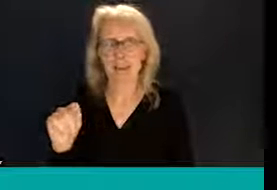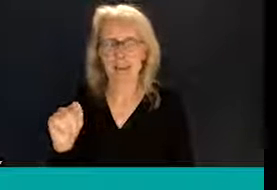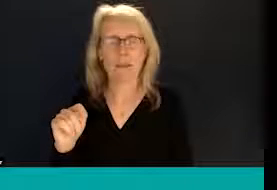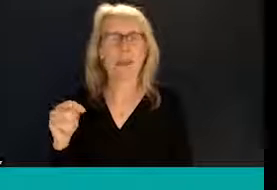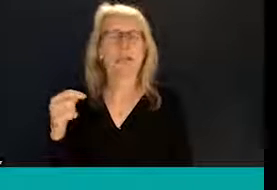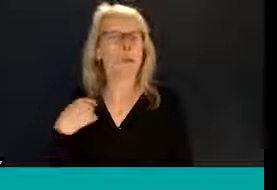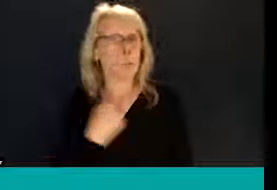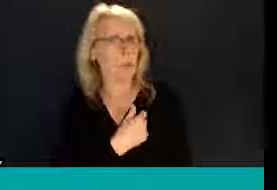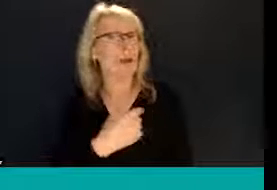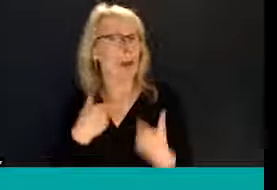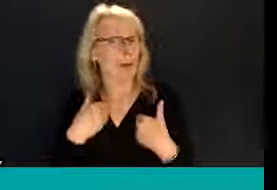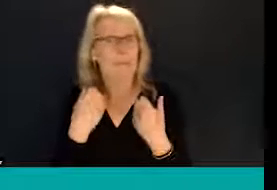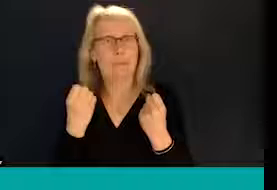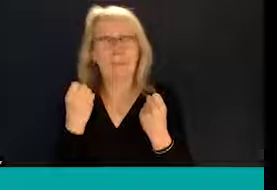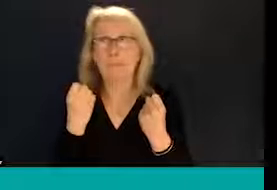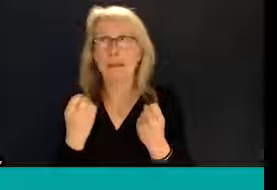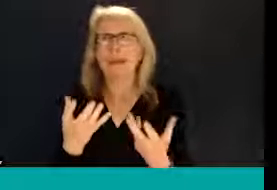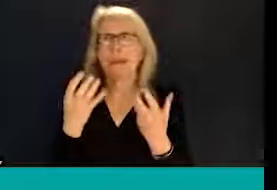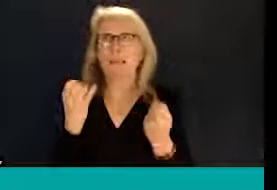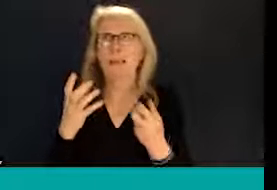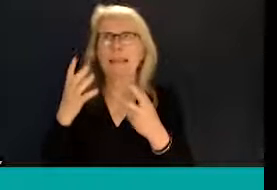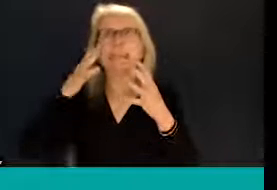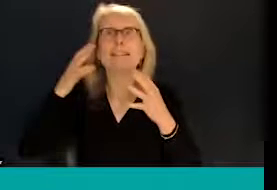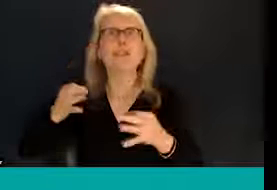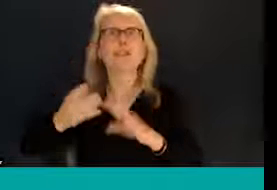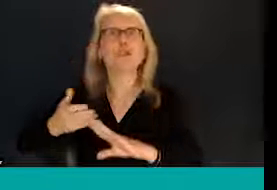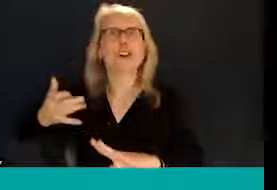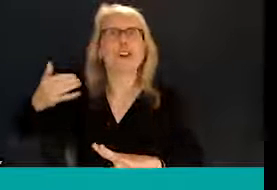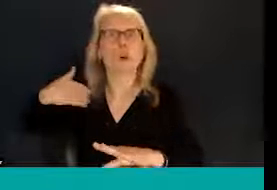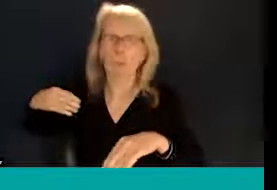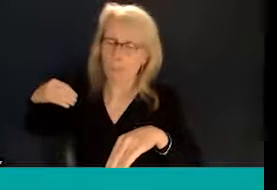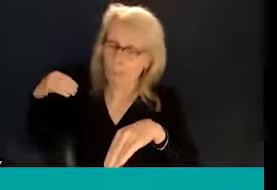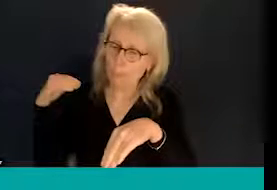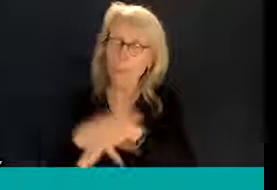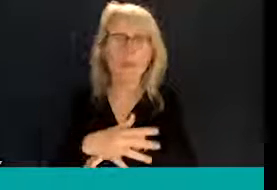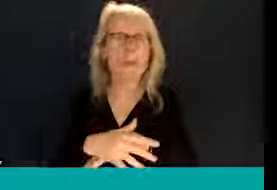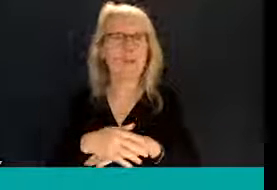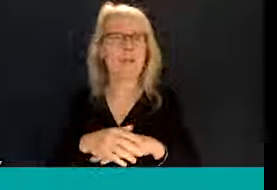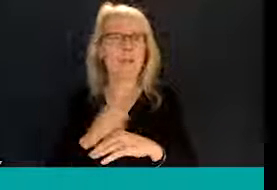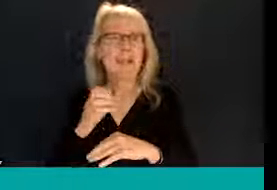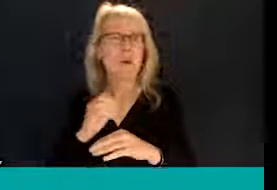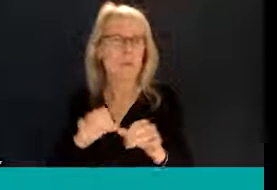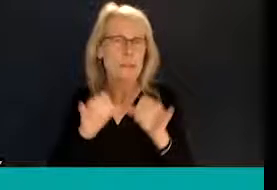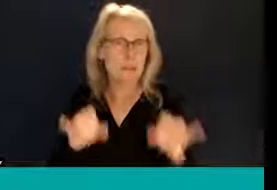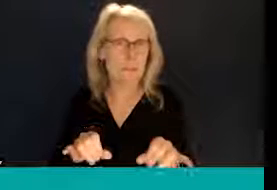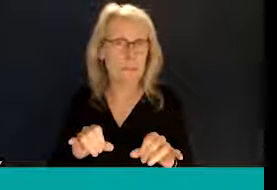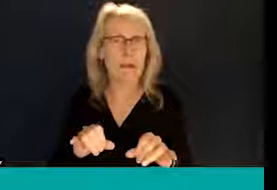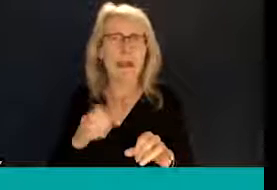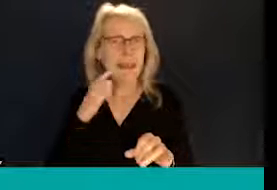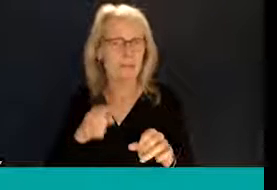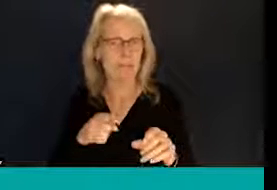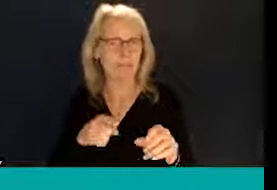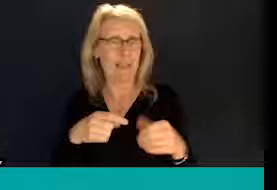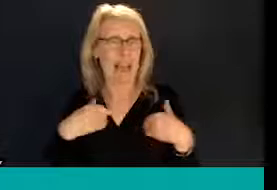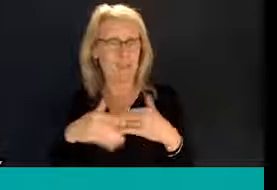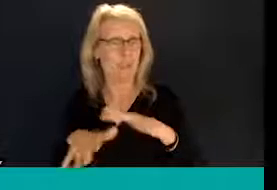are long-lasting impacts on the ecosystem even after an organism has left. A